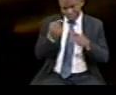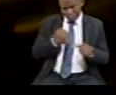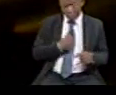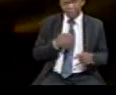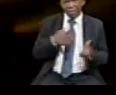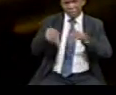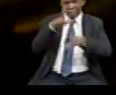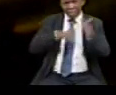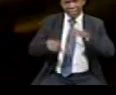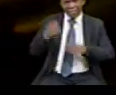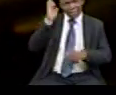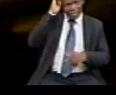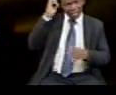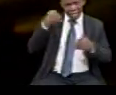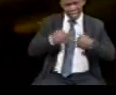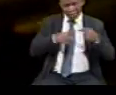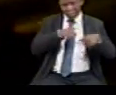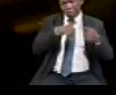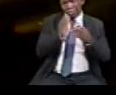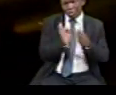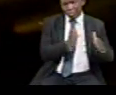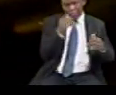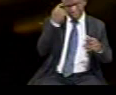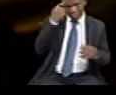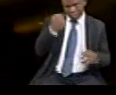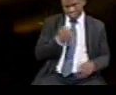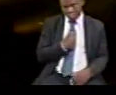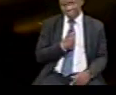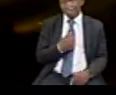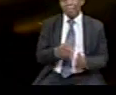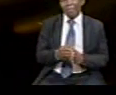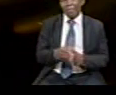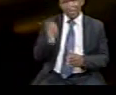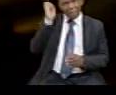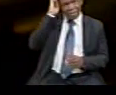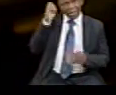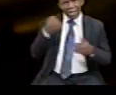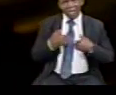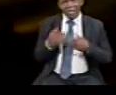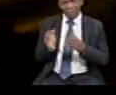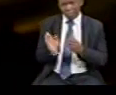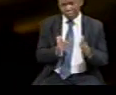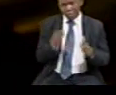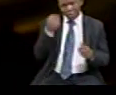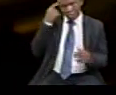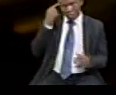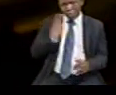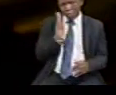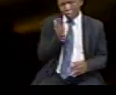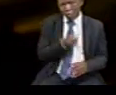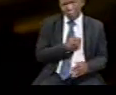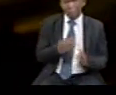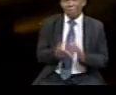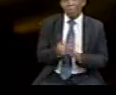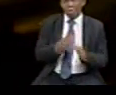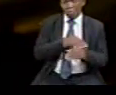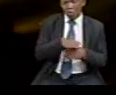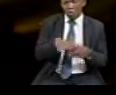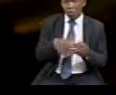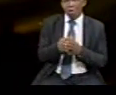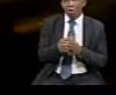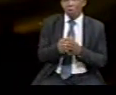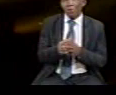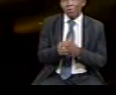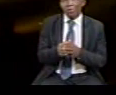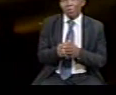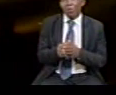about you. He's going to prepare a place for me. He's going to prepare a place for all the blood-washed saints. He's going to prepare a